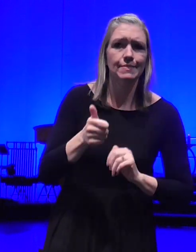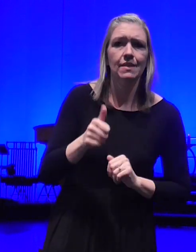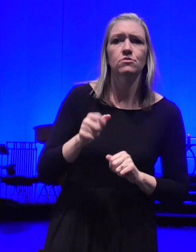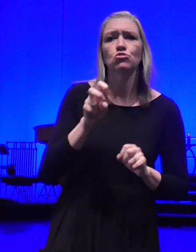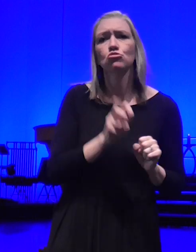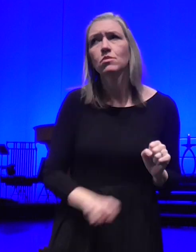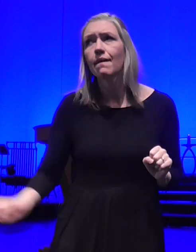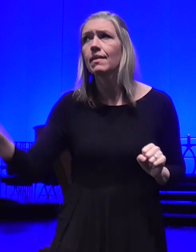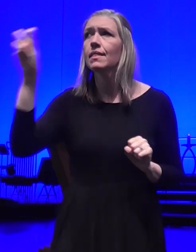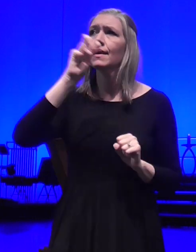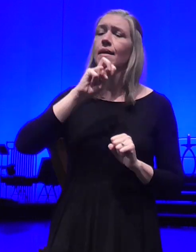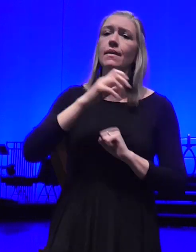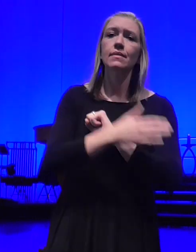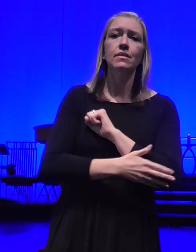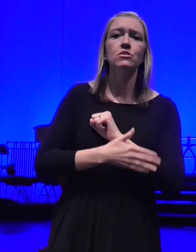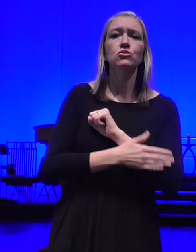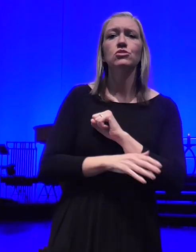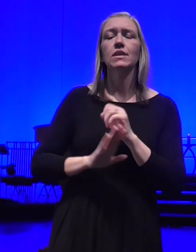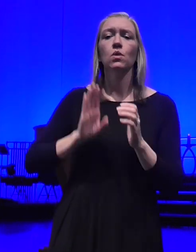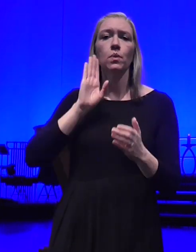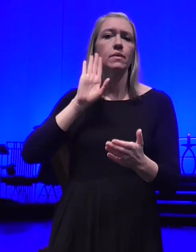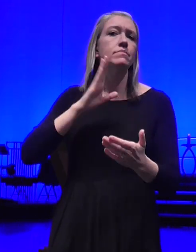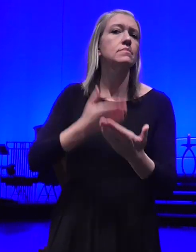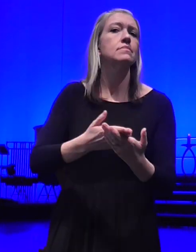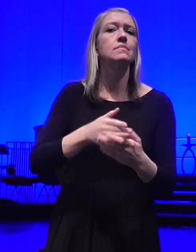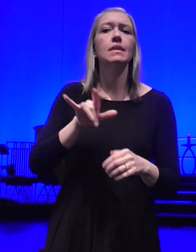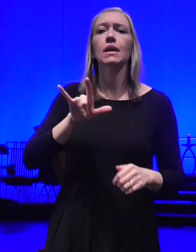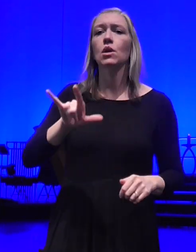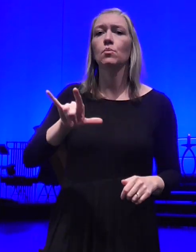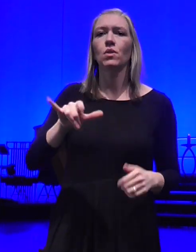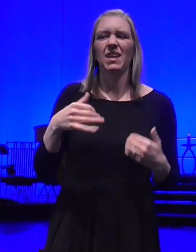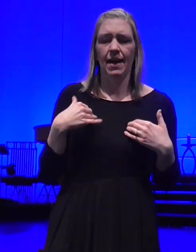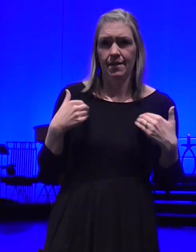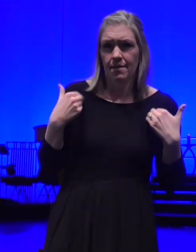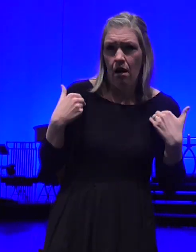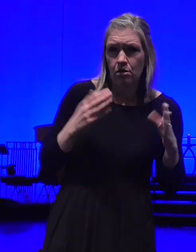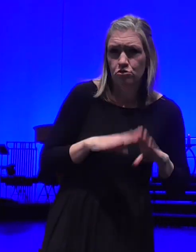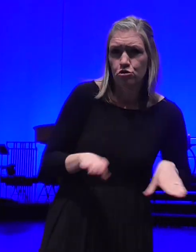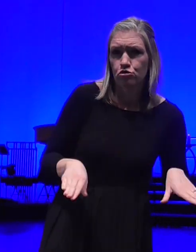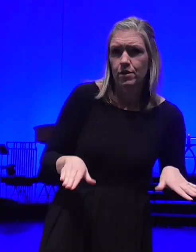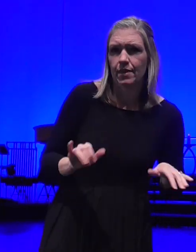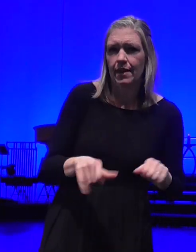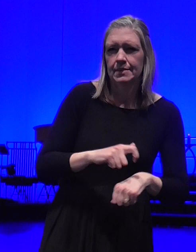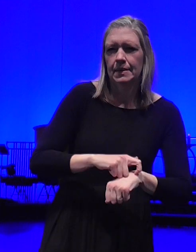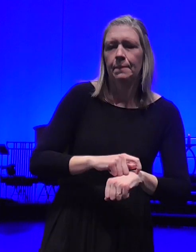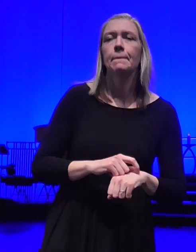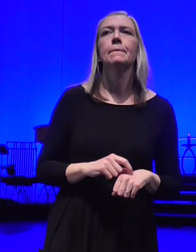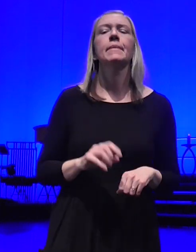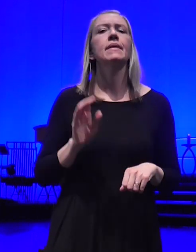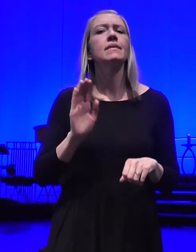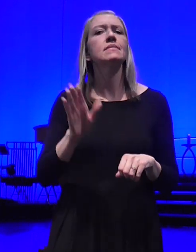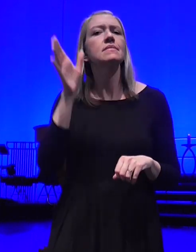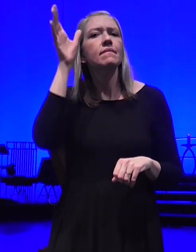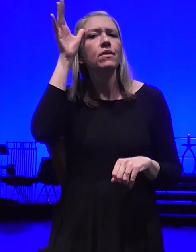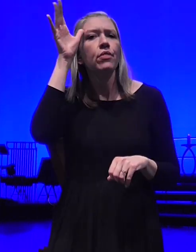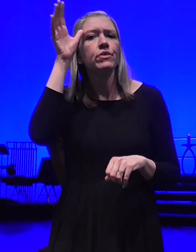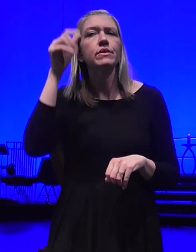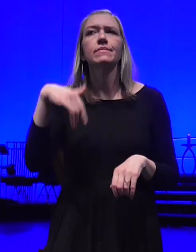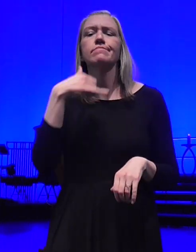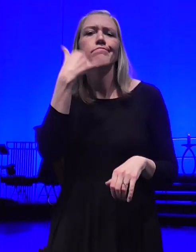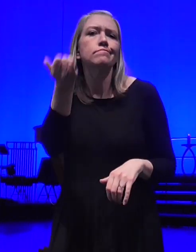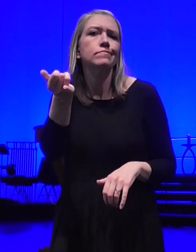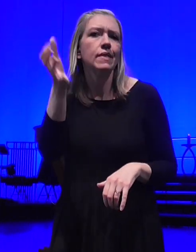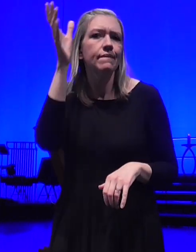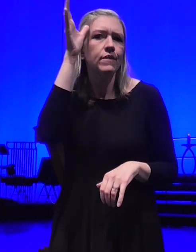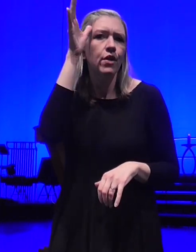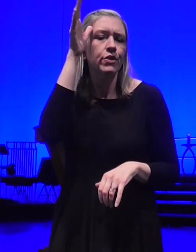country, and he would get to the airport, and he had young children at the time, and he'd talk to his father on the phone,